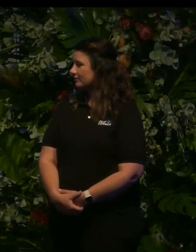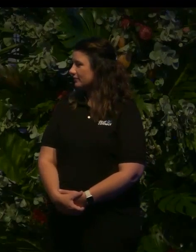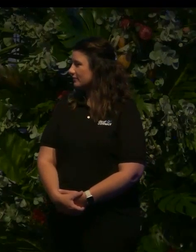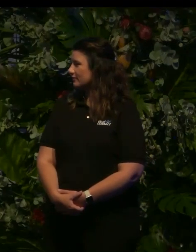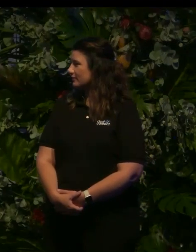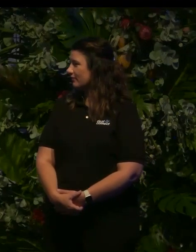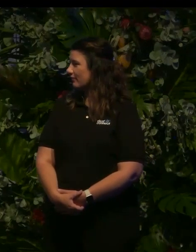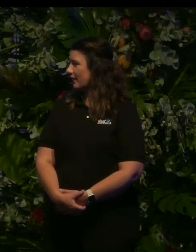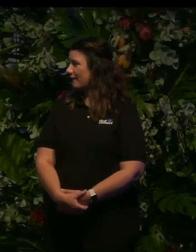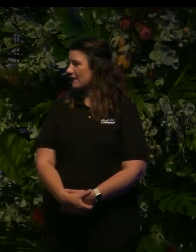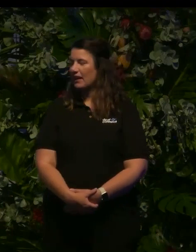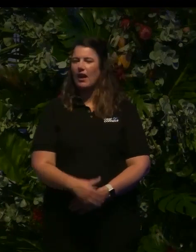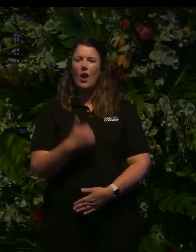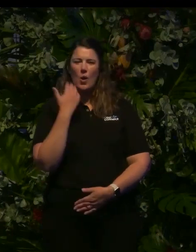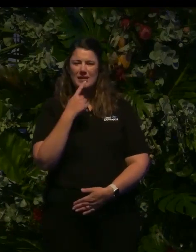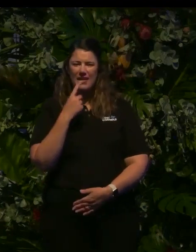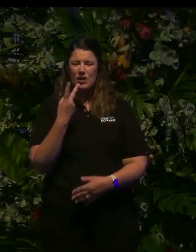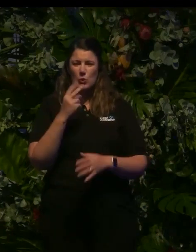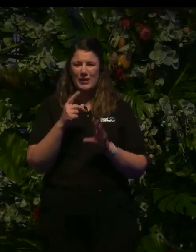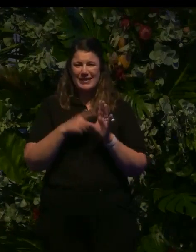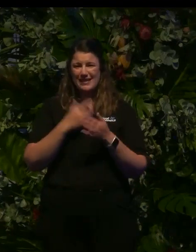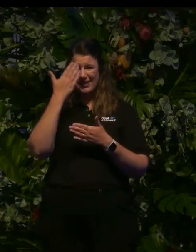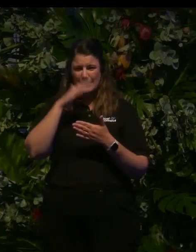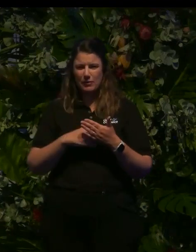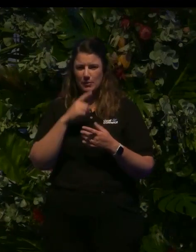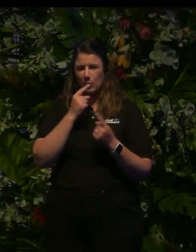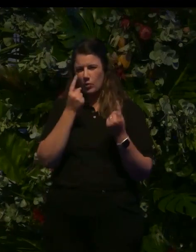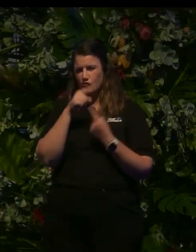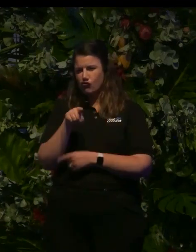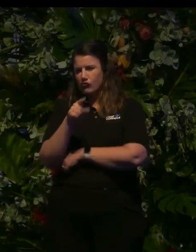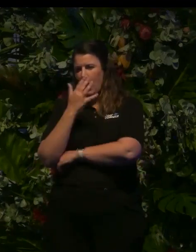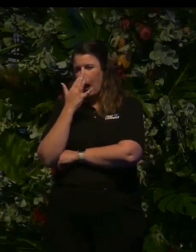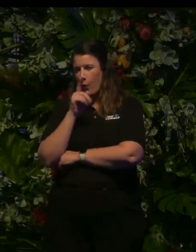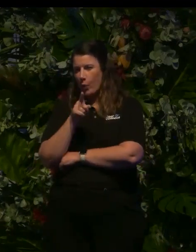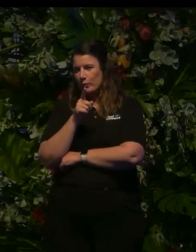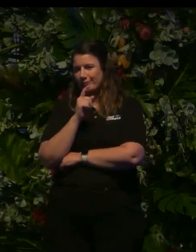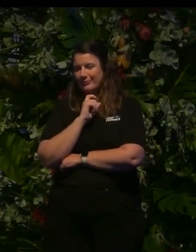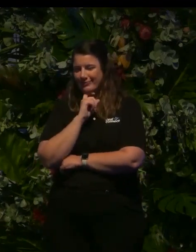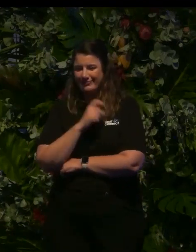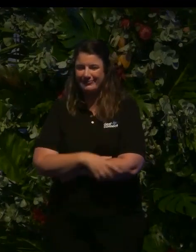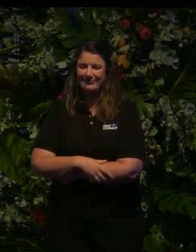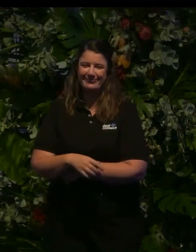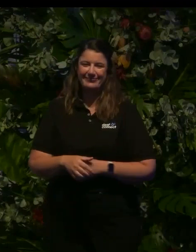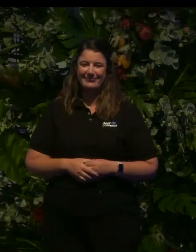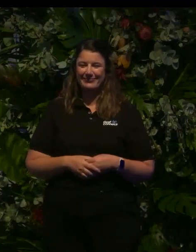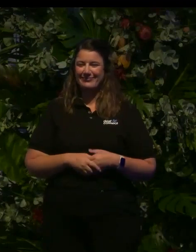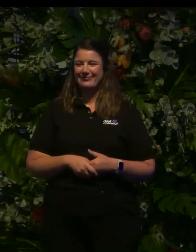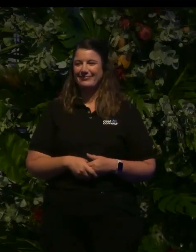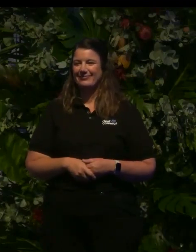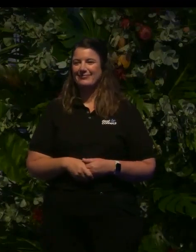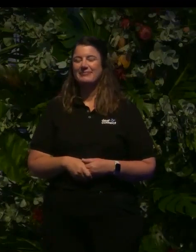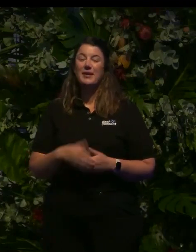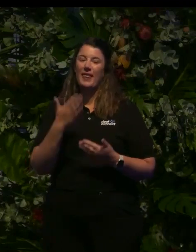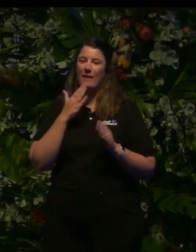I always hate it when they put that 20 years out there, because then everyone's doing the math. How old is she? Anyway, well, thank you very much